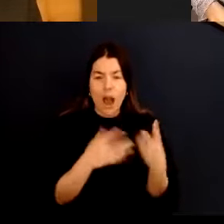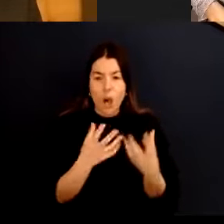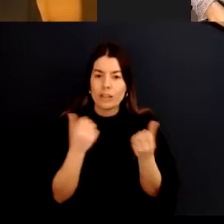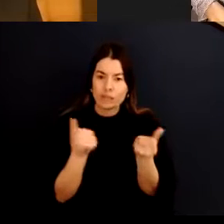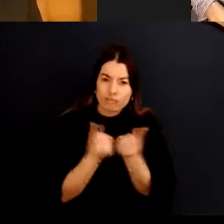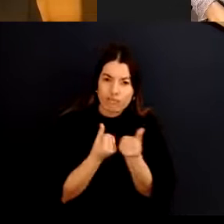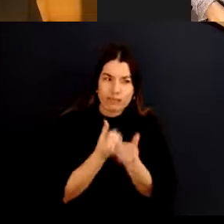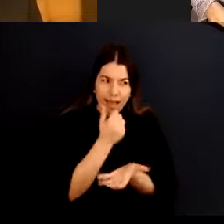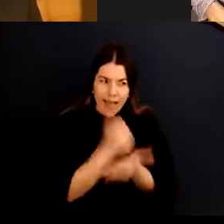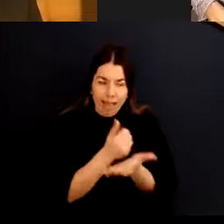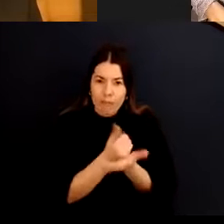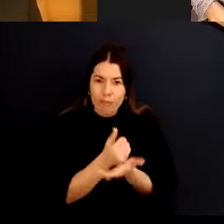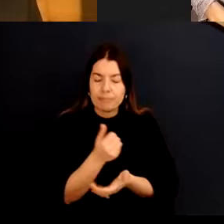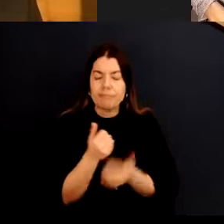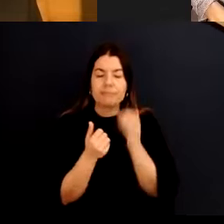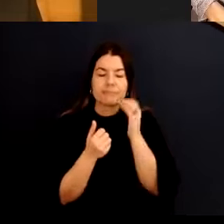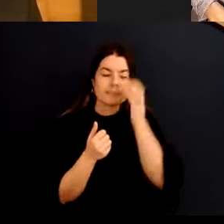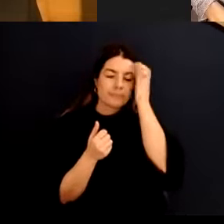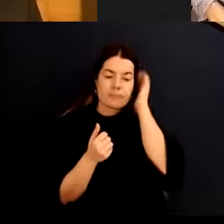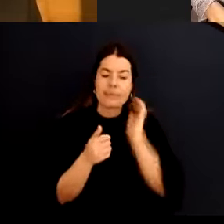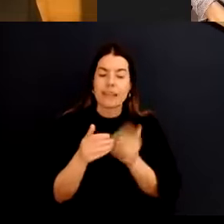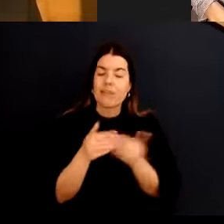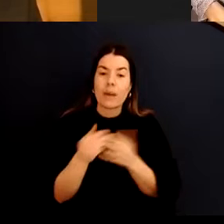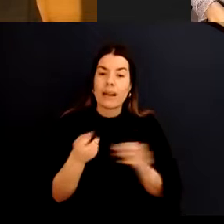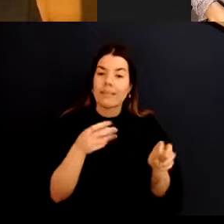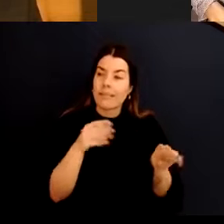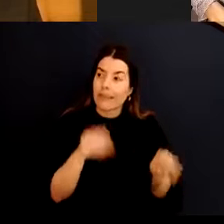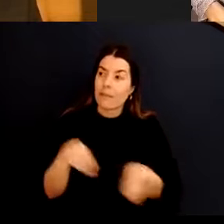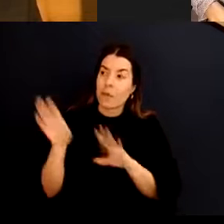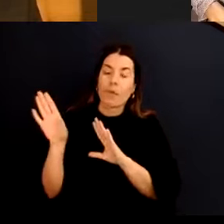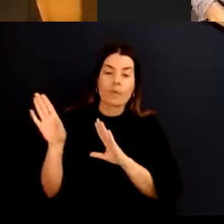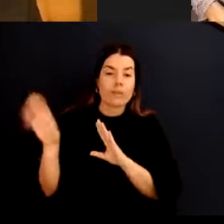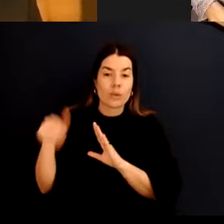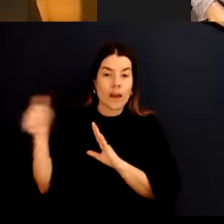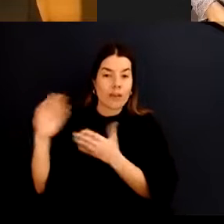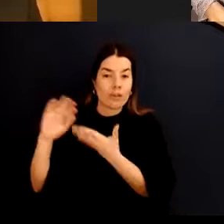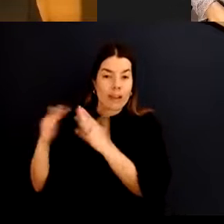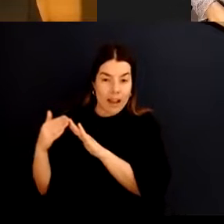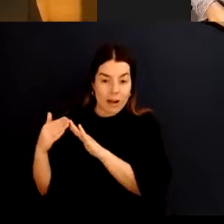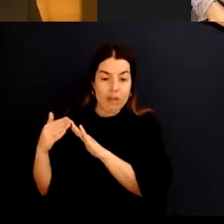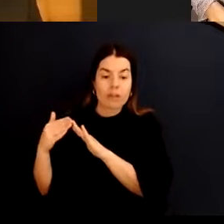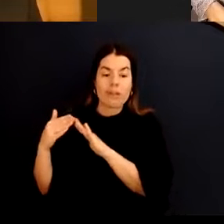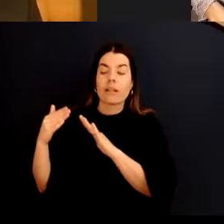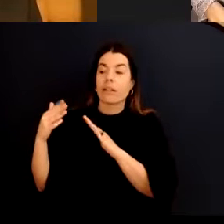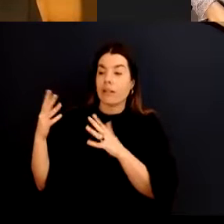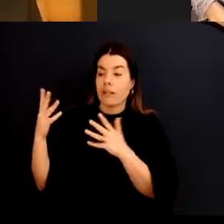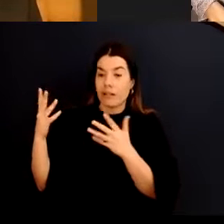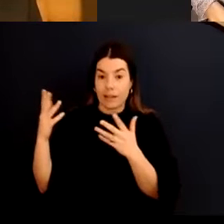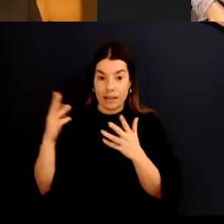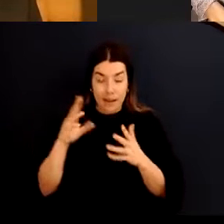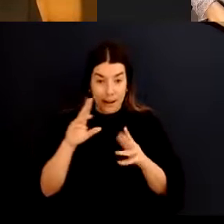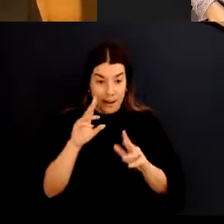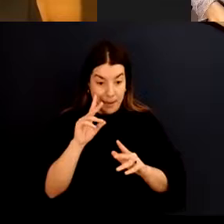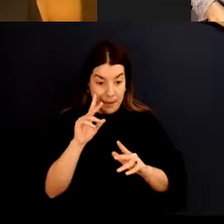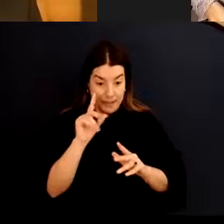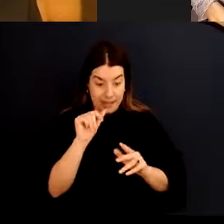And even when I left town for a couple of years and came back to my old job, all those hearing impaired people, they came to me